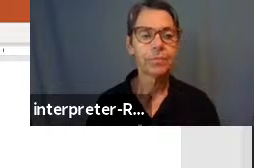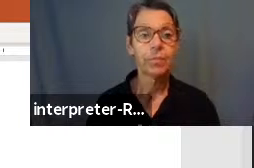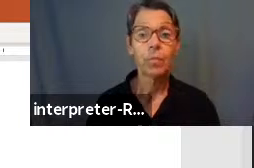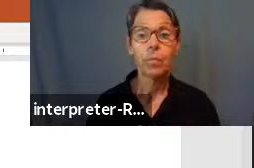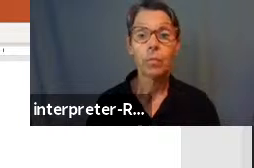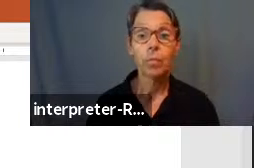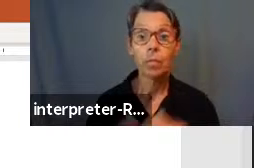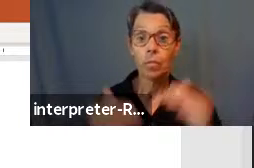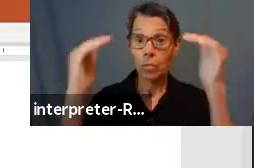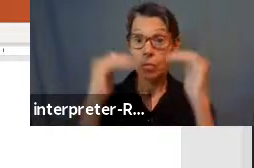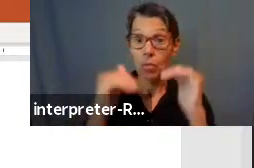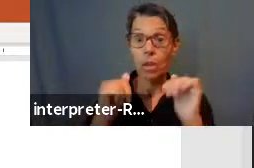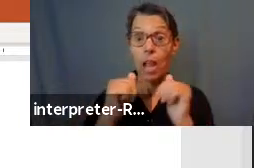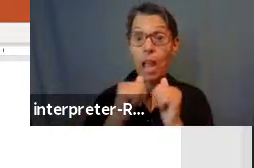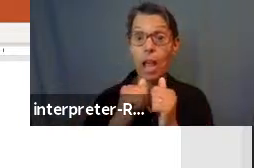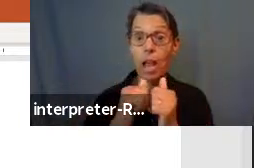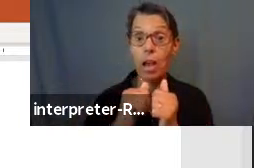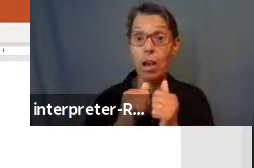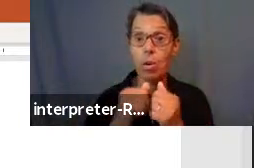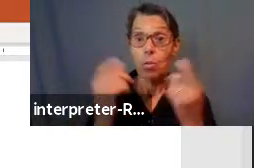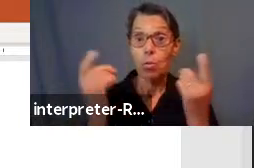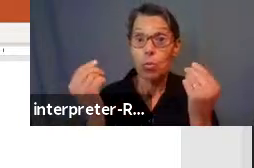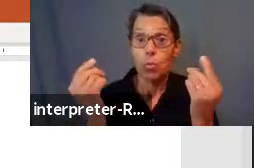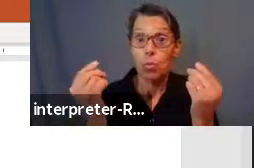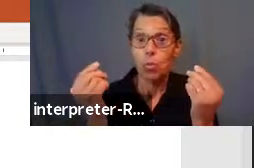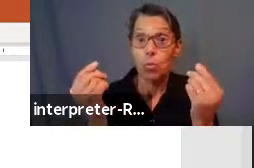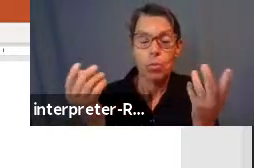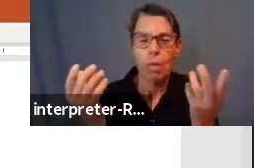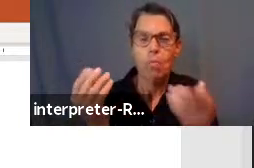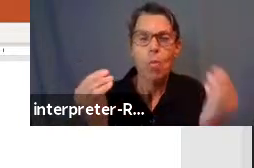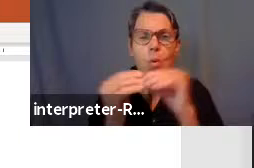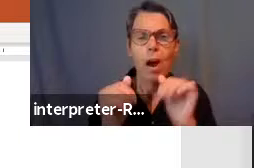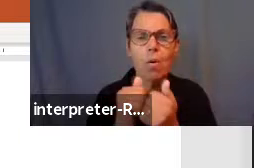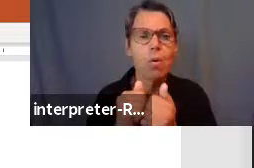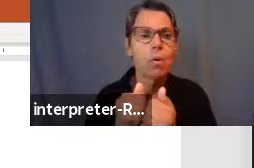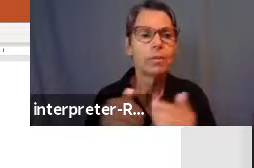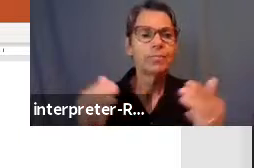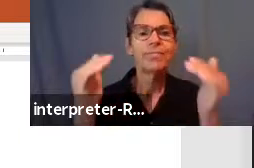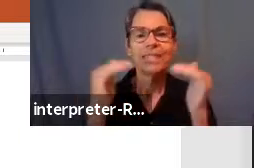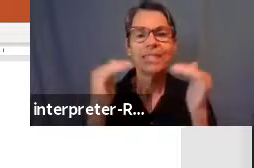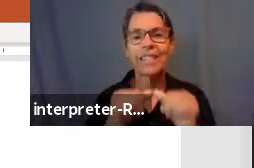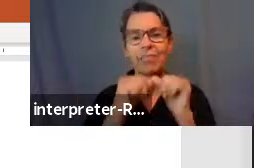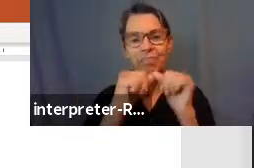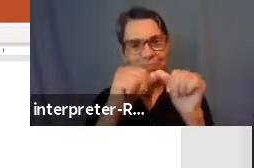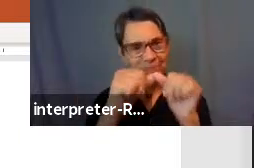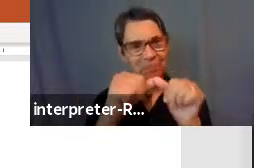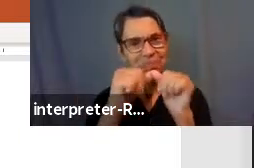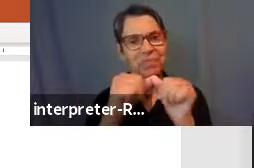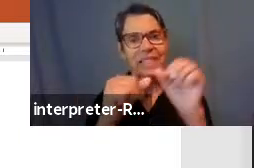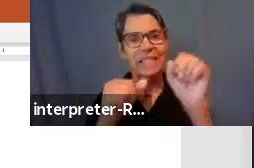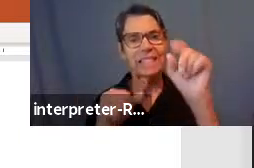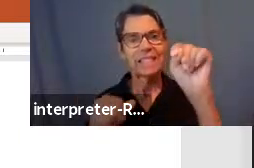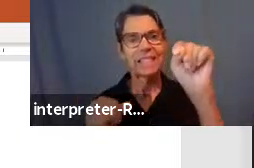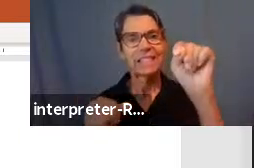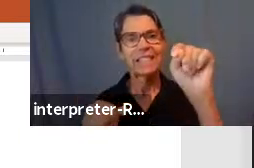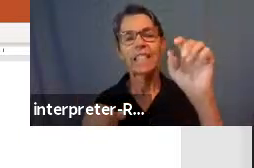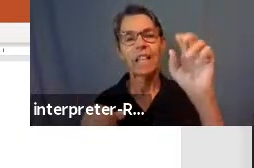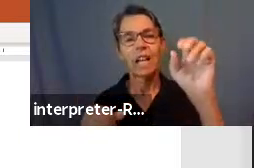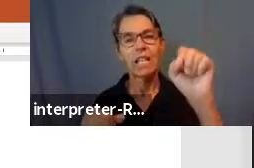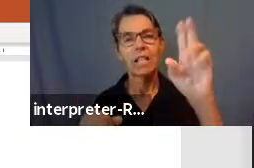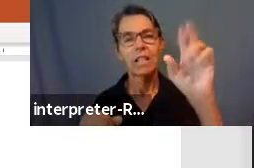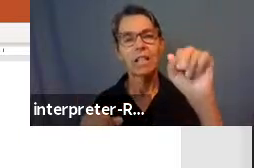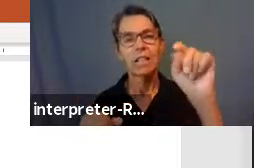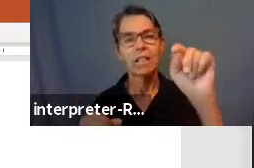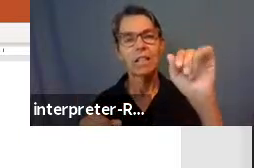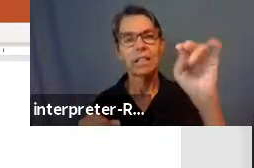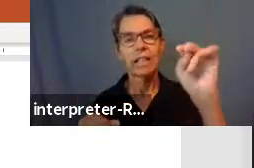So, how can we do more of this? I think just to kind of feed on the sustainability piece, at the end of the